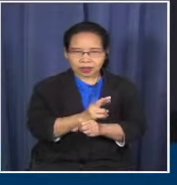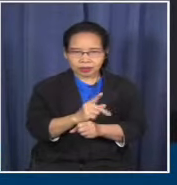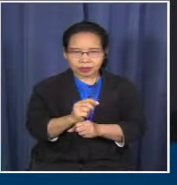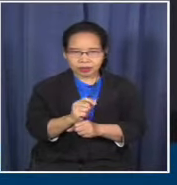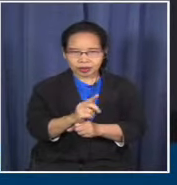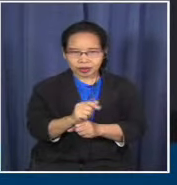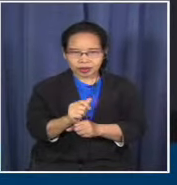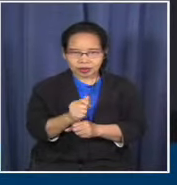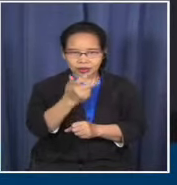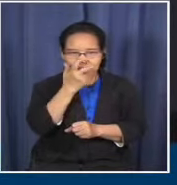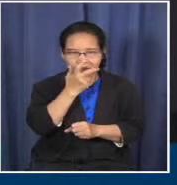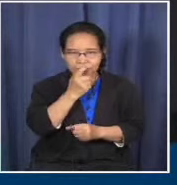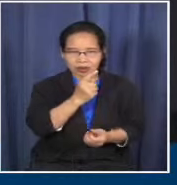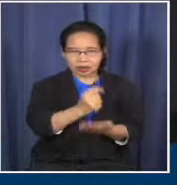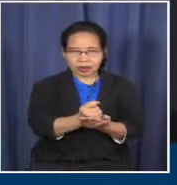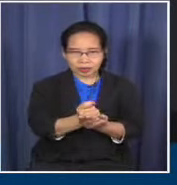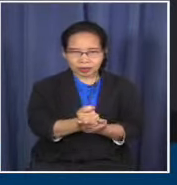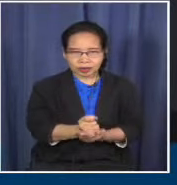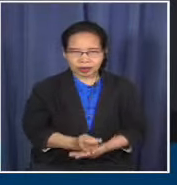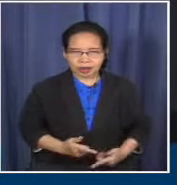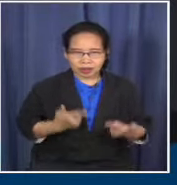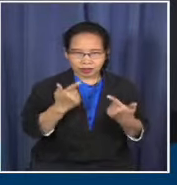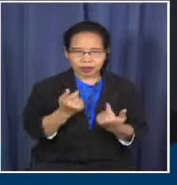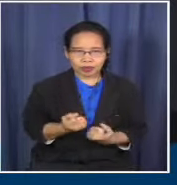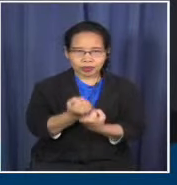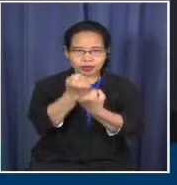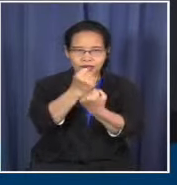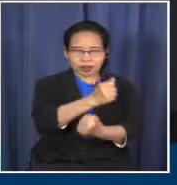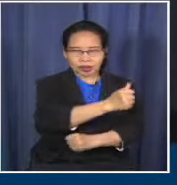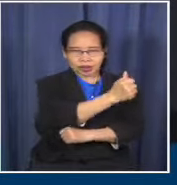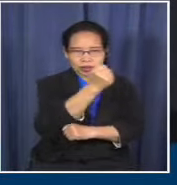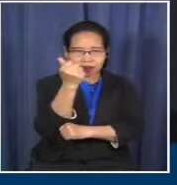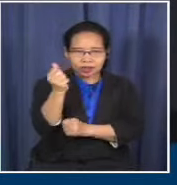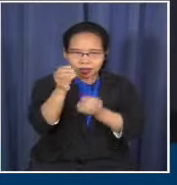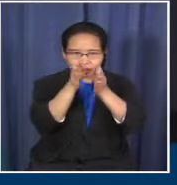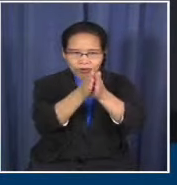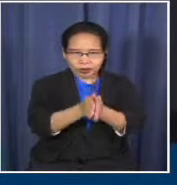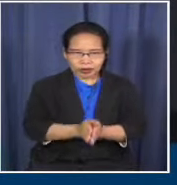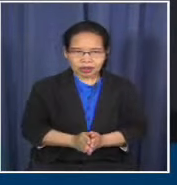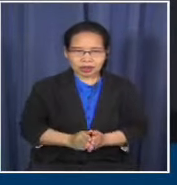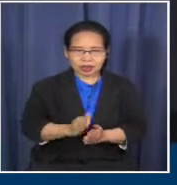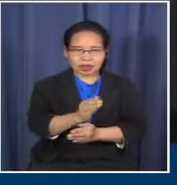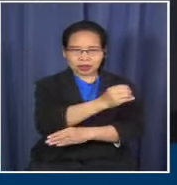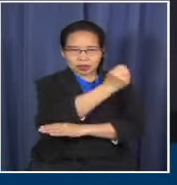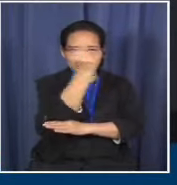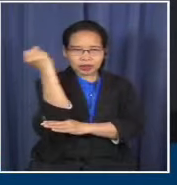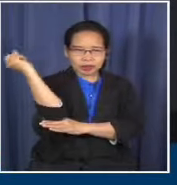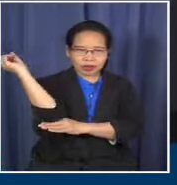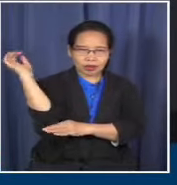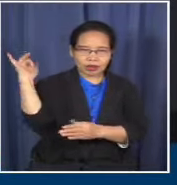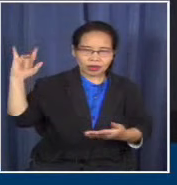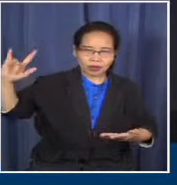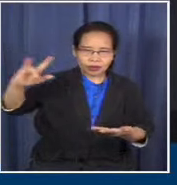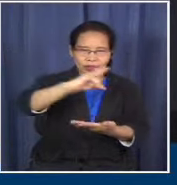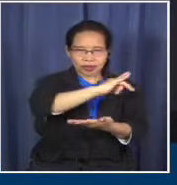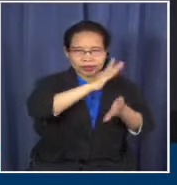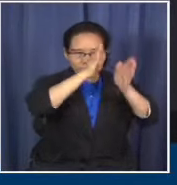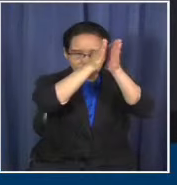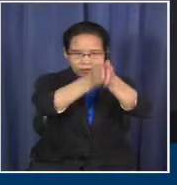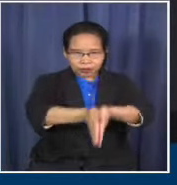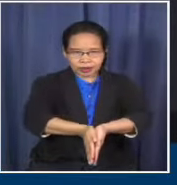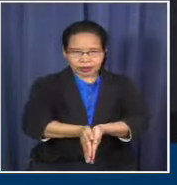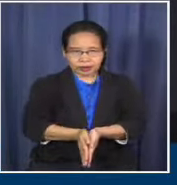therapy, and life support in aircraft, submarines, space flight, and diving.